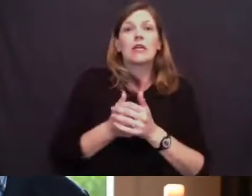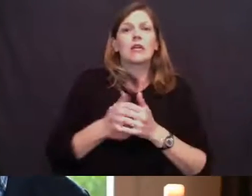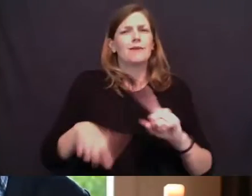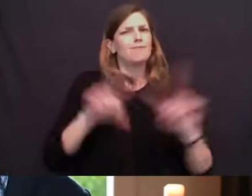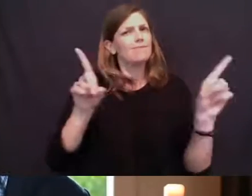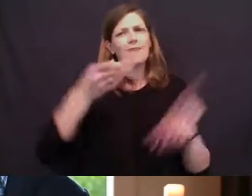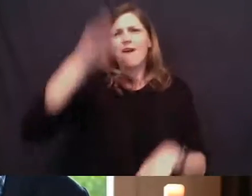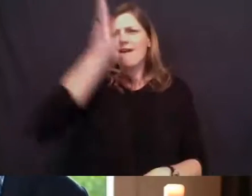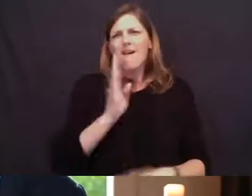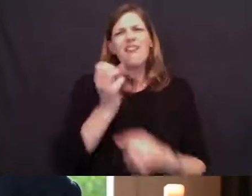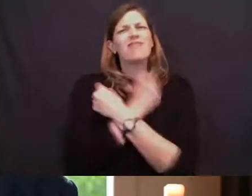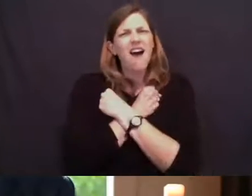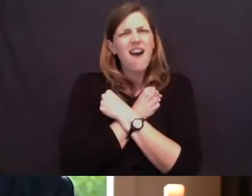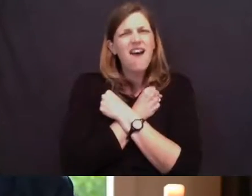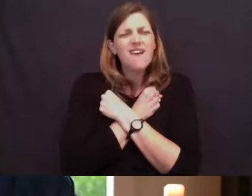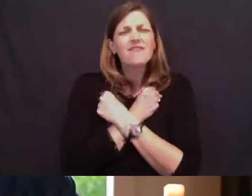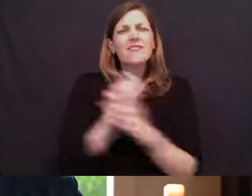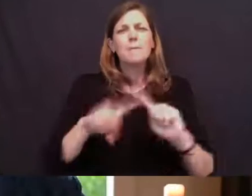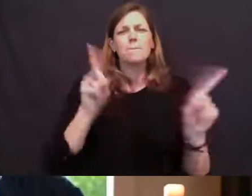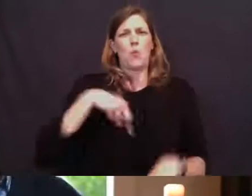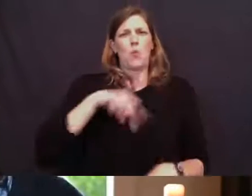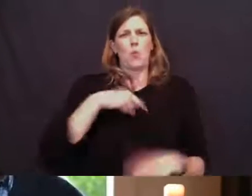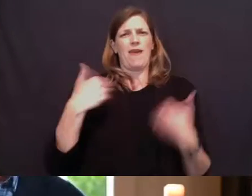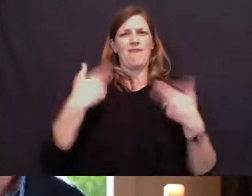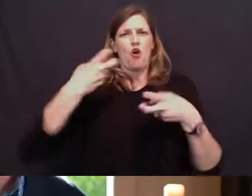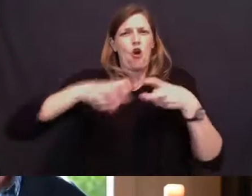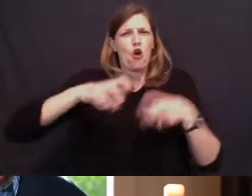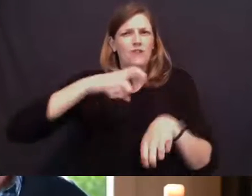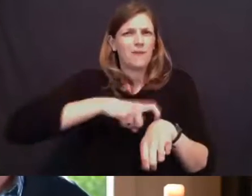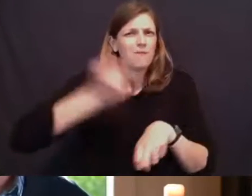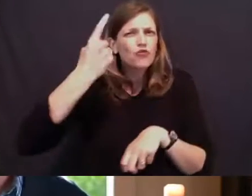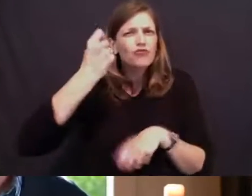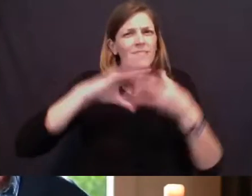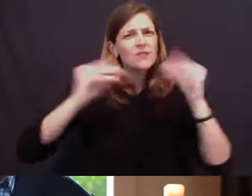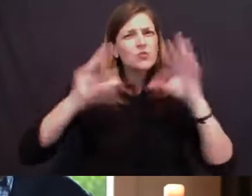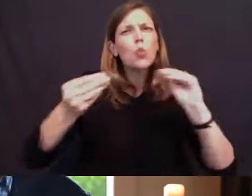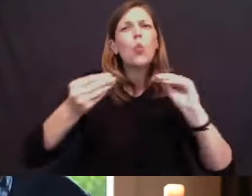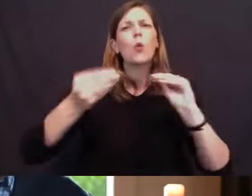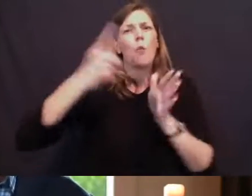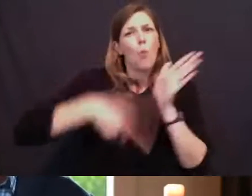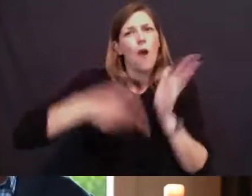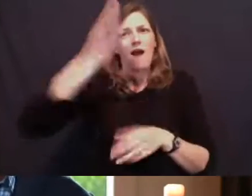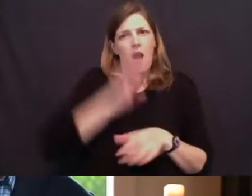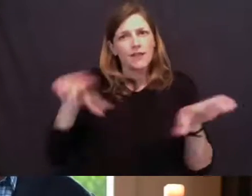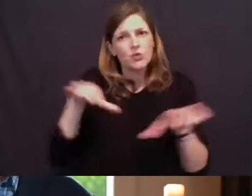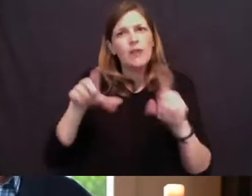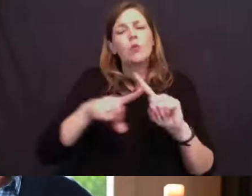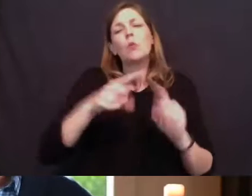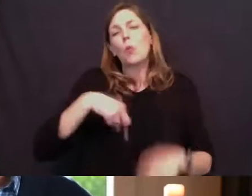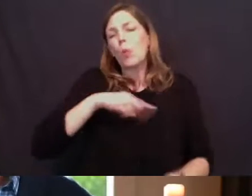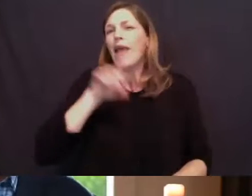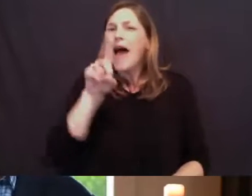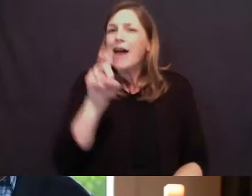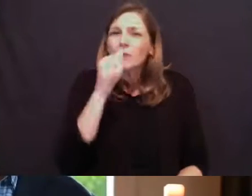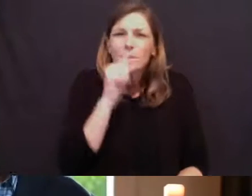loves. It's just that we have a hard time understanding the story, the process of what God is doing. But we have to be patient. We have to trust